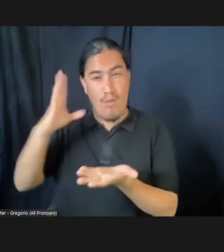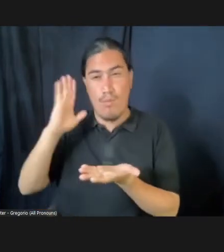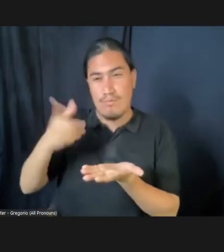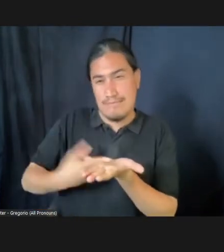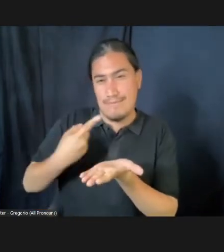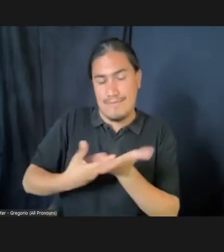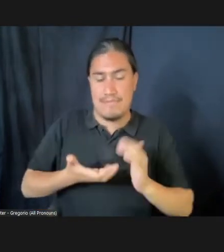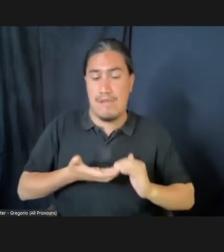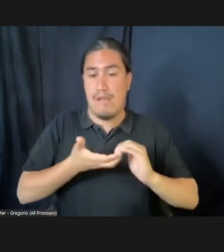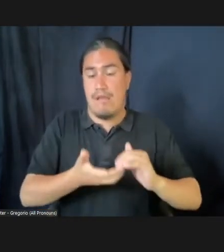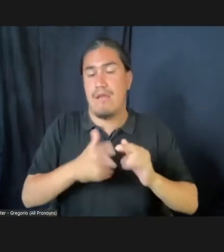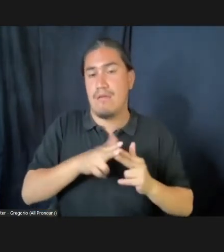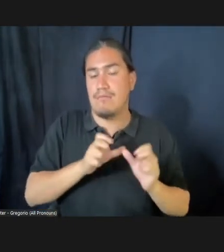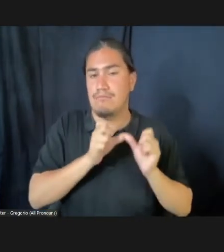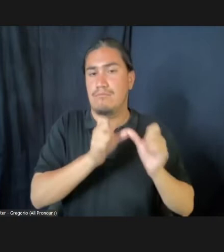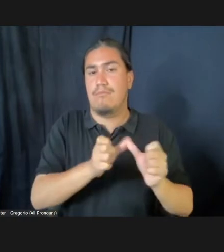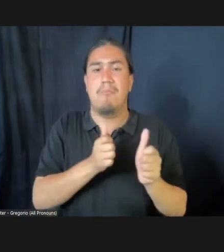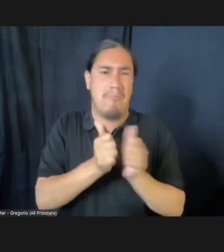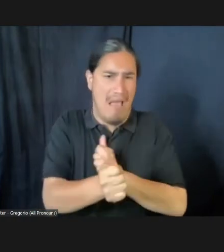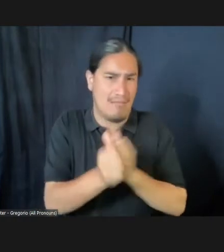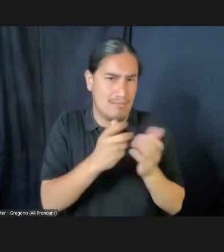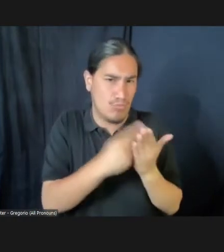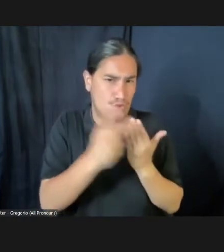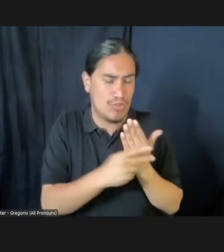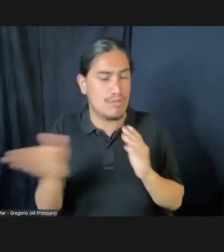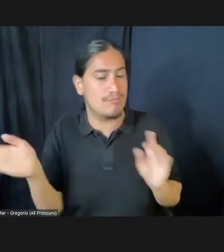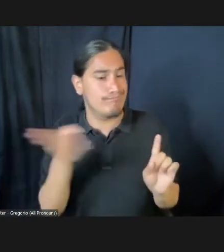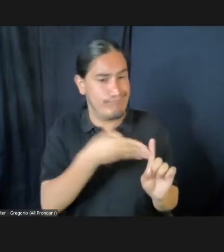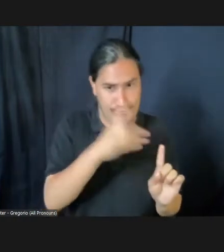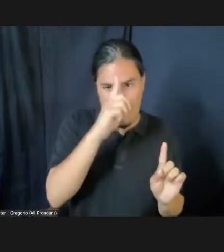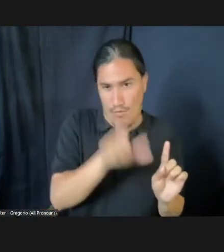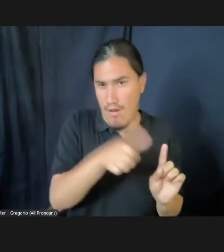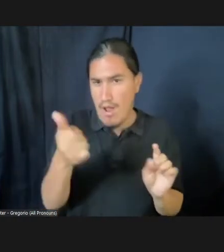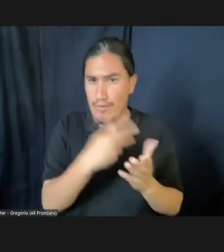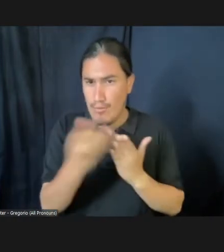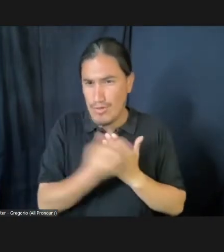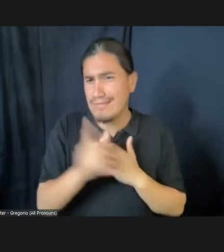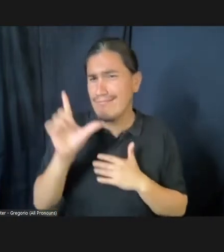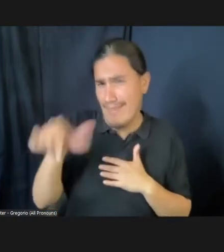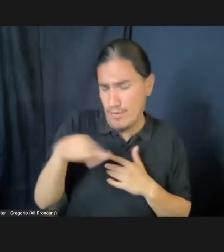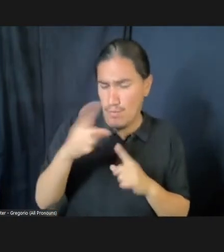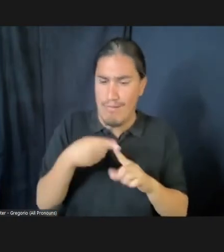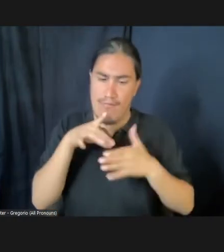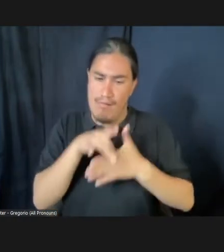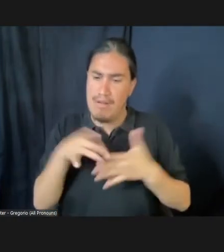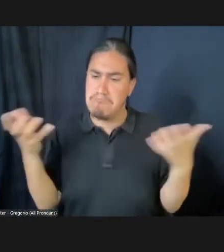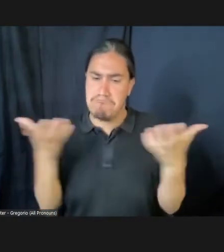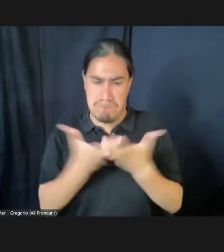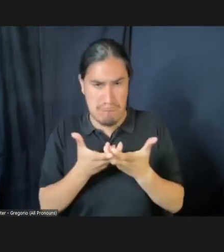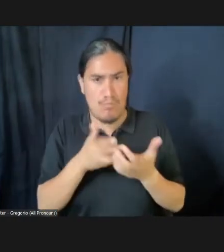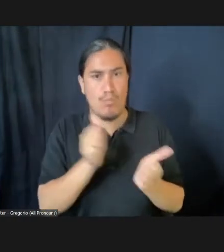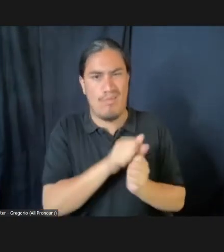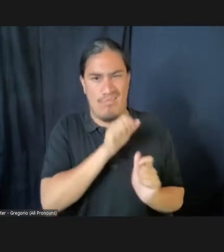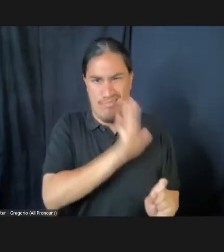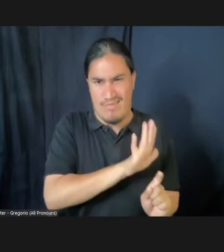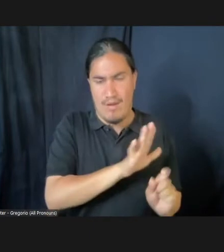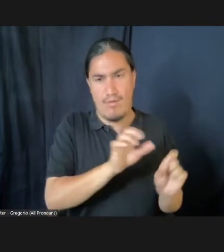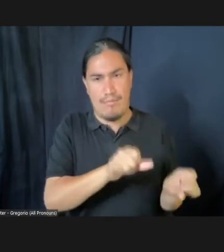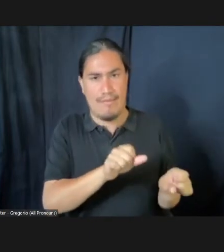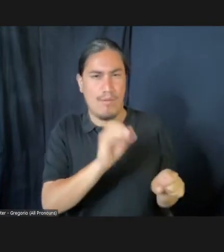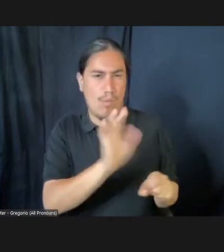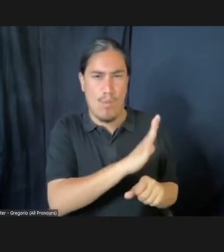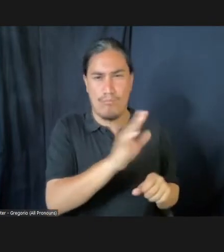partners beyond singular projects, returning to them for help on other projects when content seems aligned with the partner's constituency or